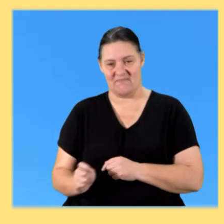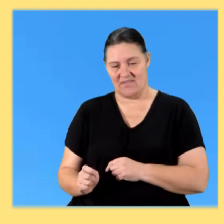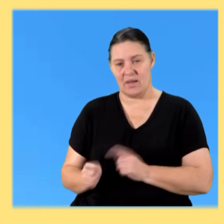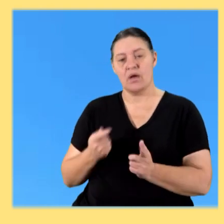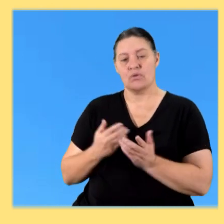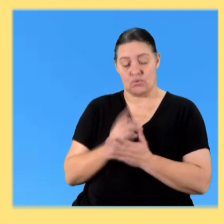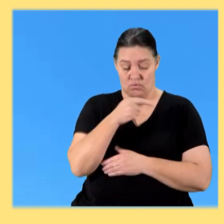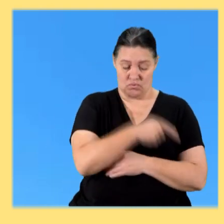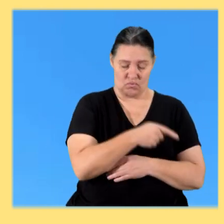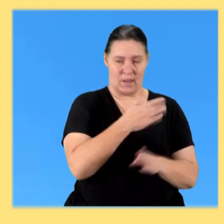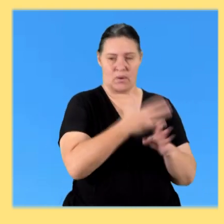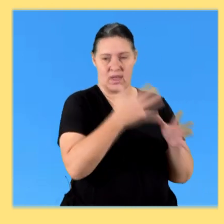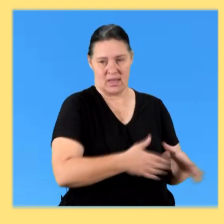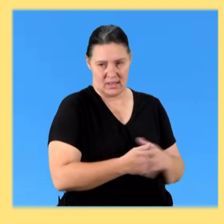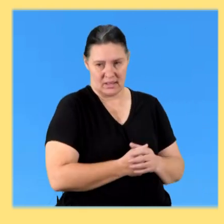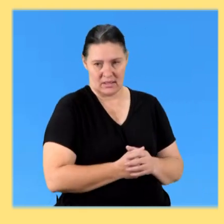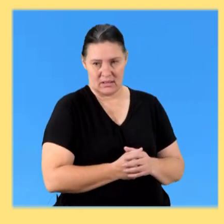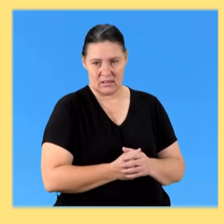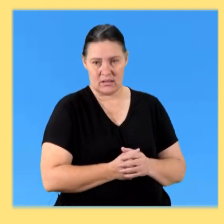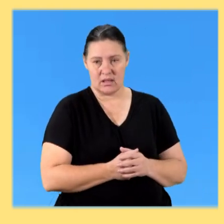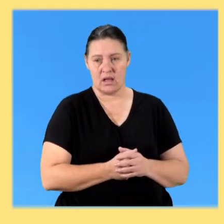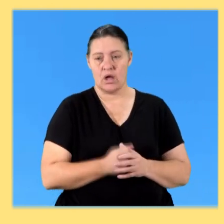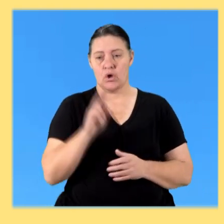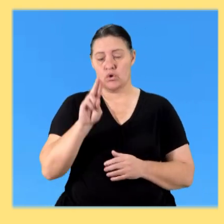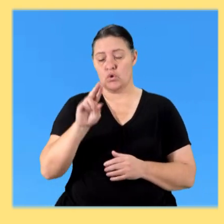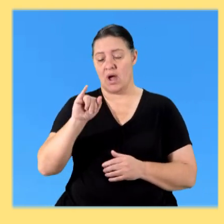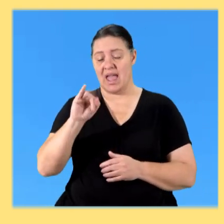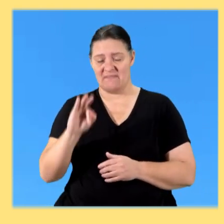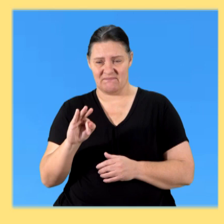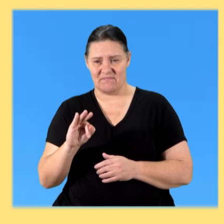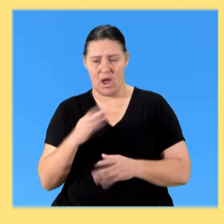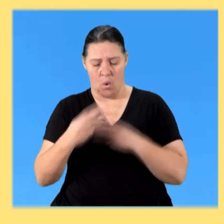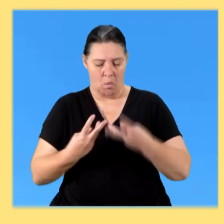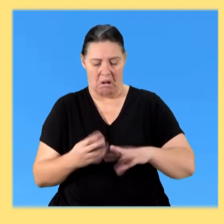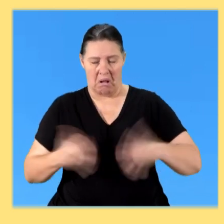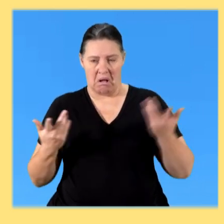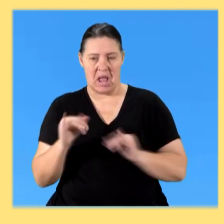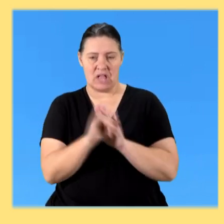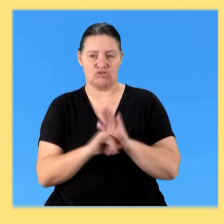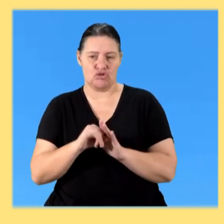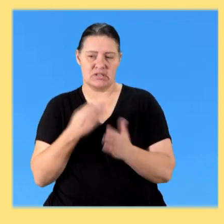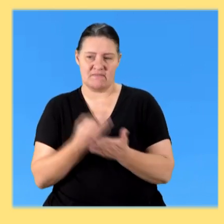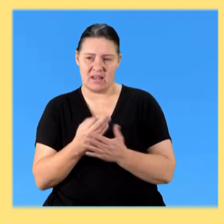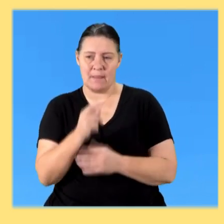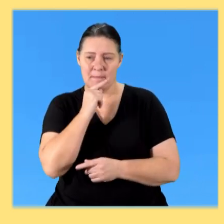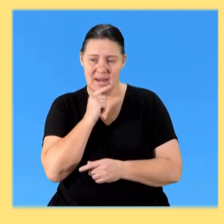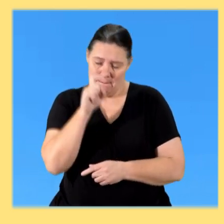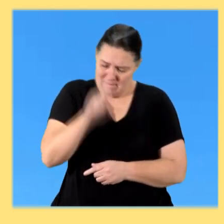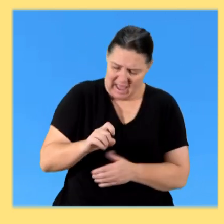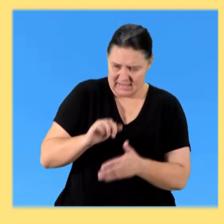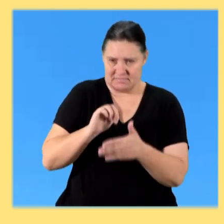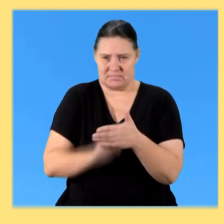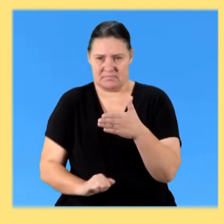employee by the employer. Unemployment Insurance Fund. What is this? This is a